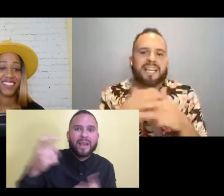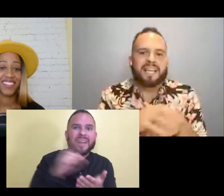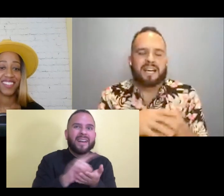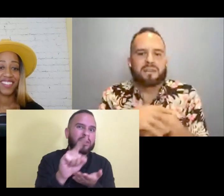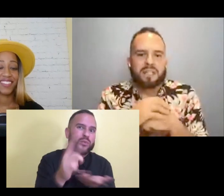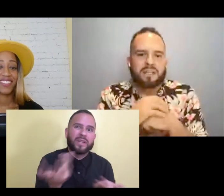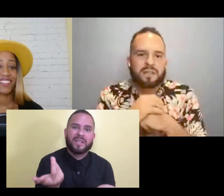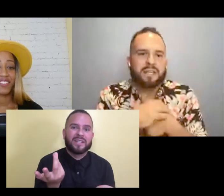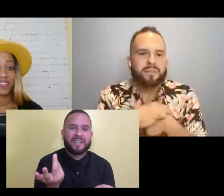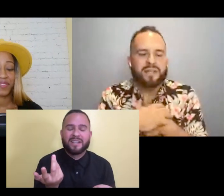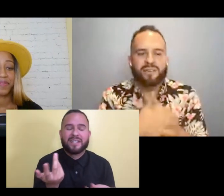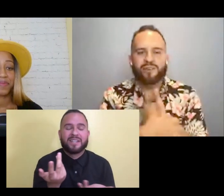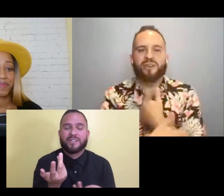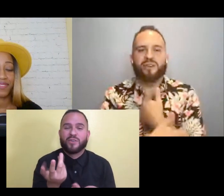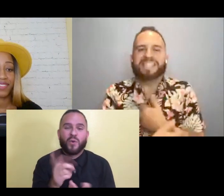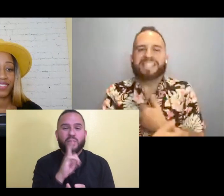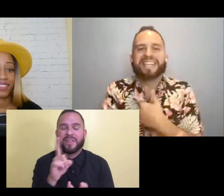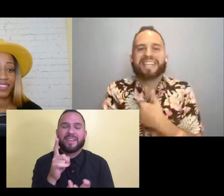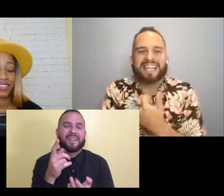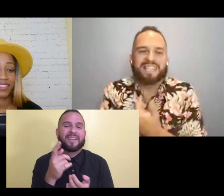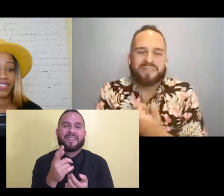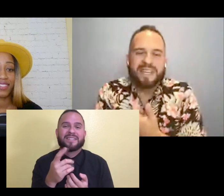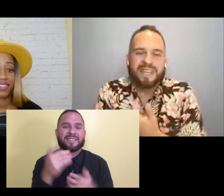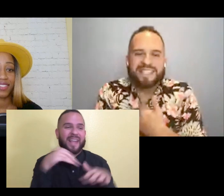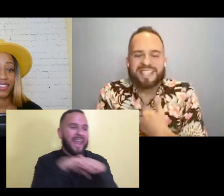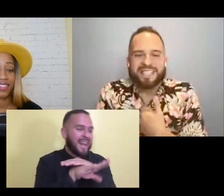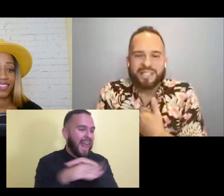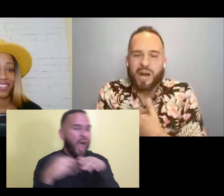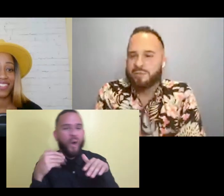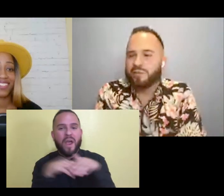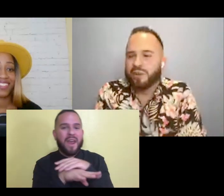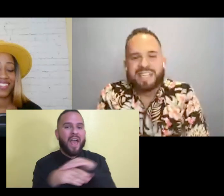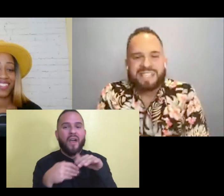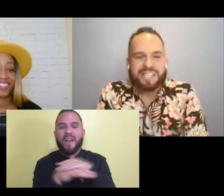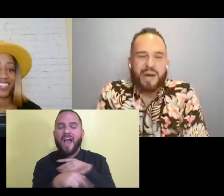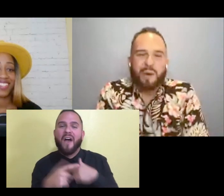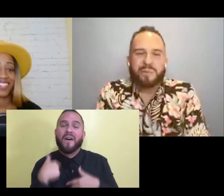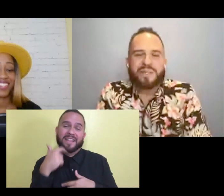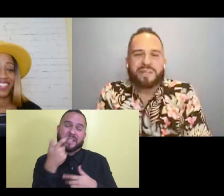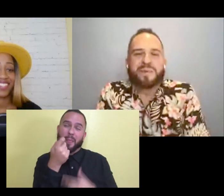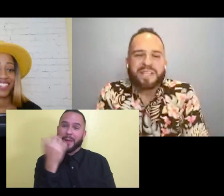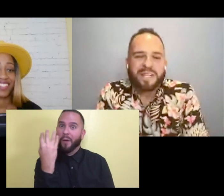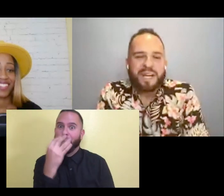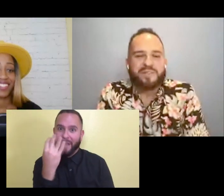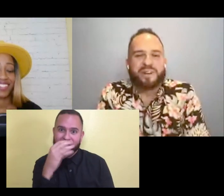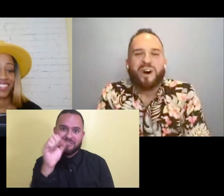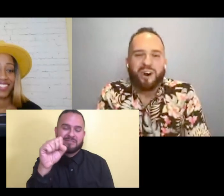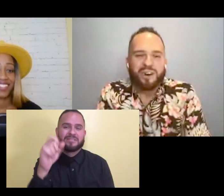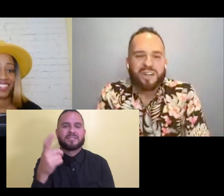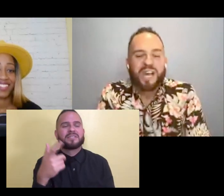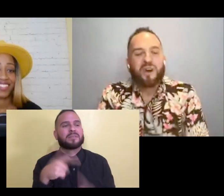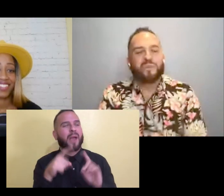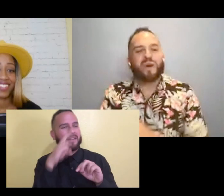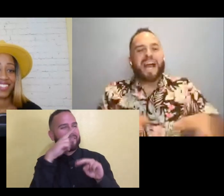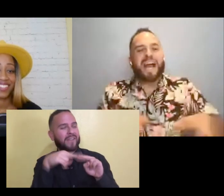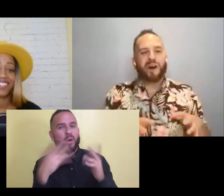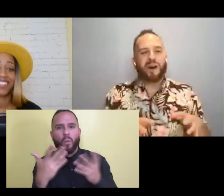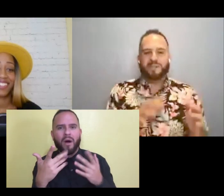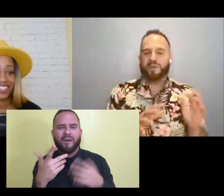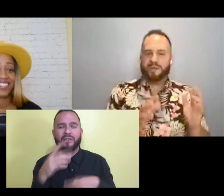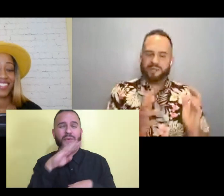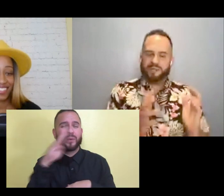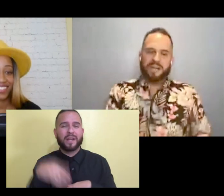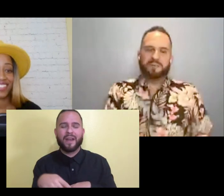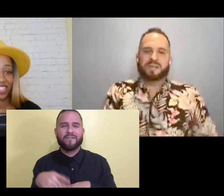constant in and out. It can be a little crazy. I think what makes this a job fun is just the unpredictability of it all. Right now,